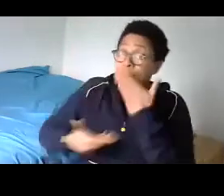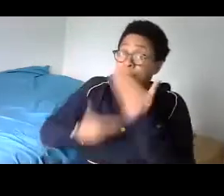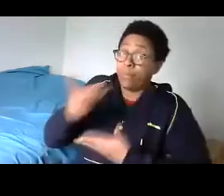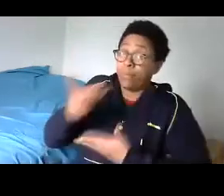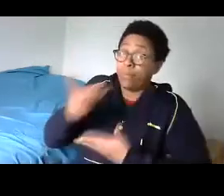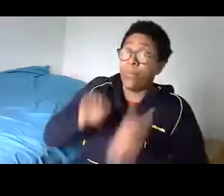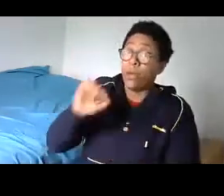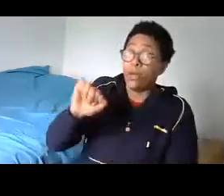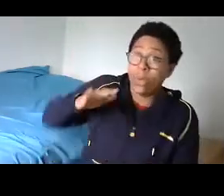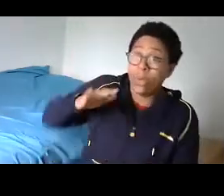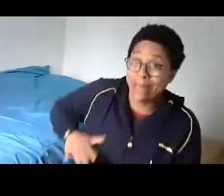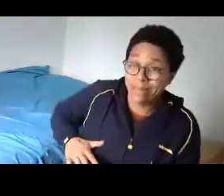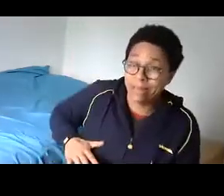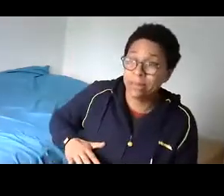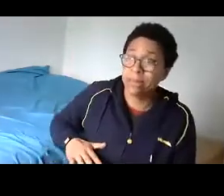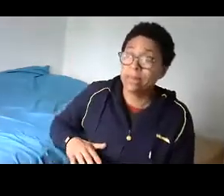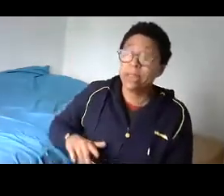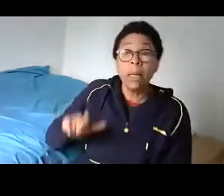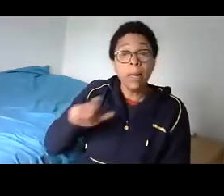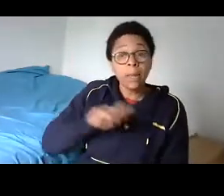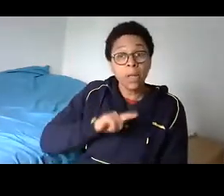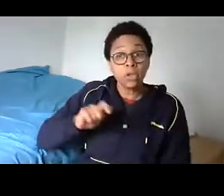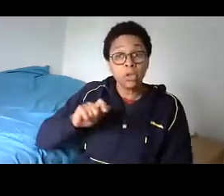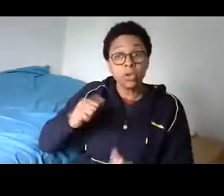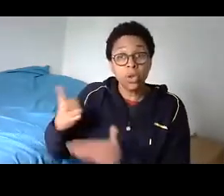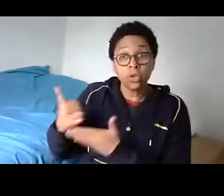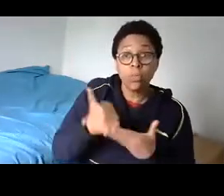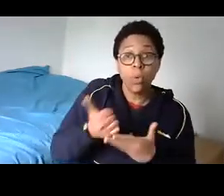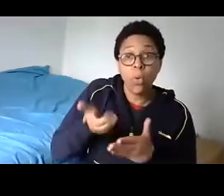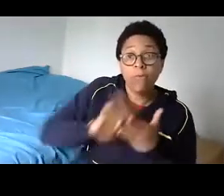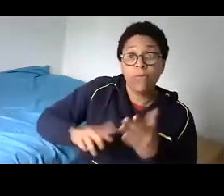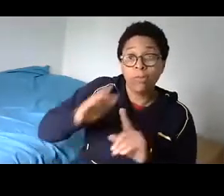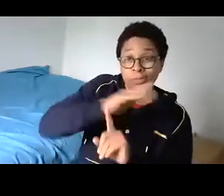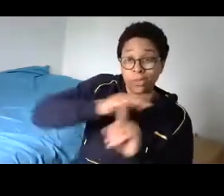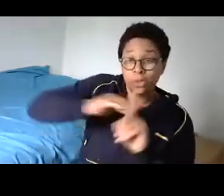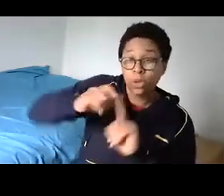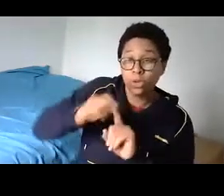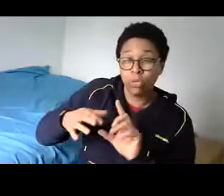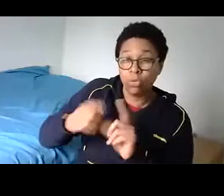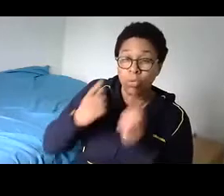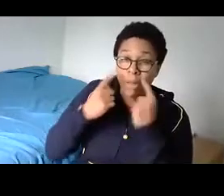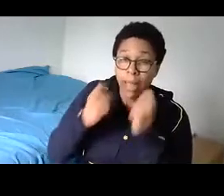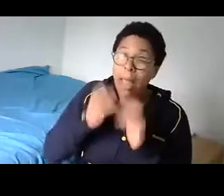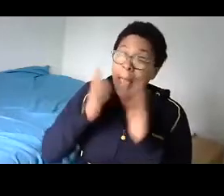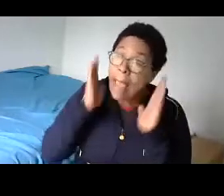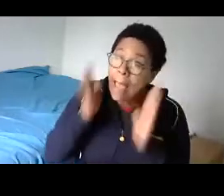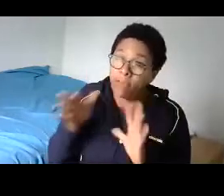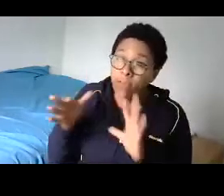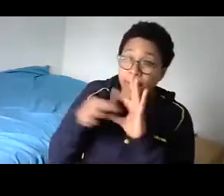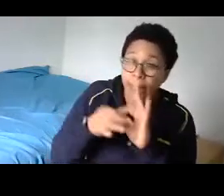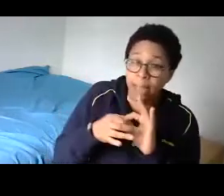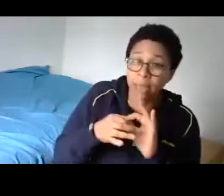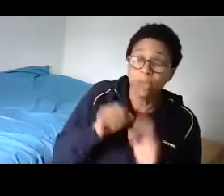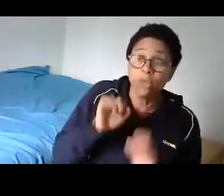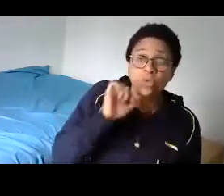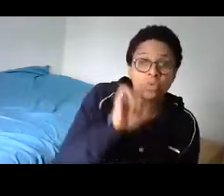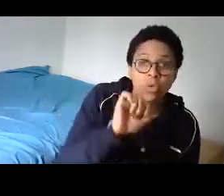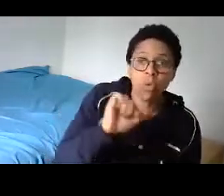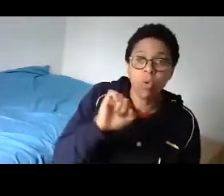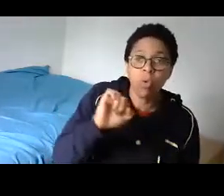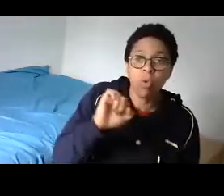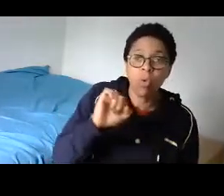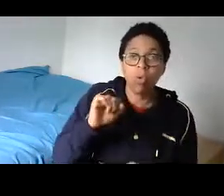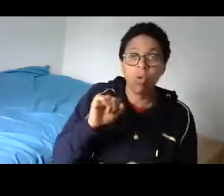because support for social care has to be connected with your impairment. It can't be just any kind of thing.